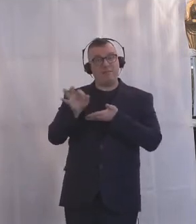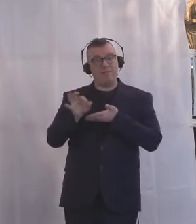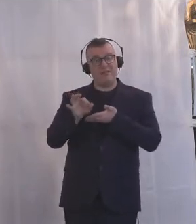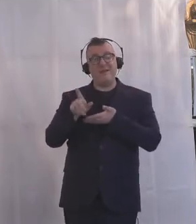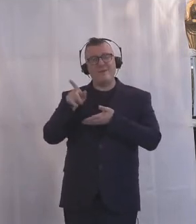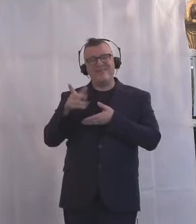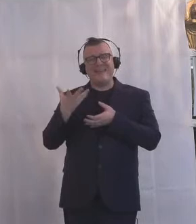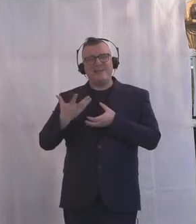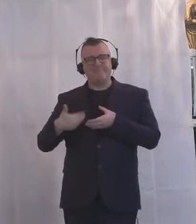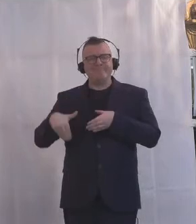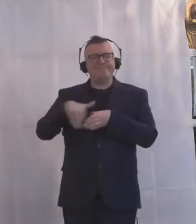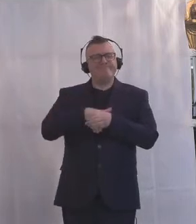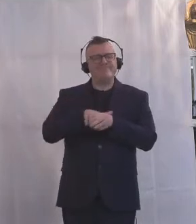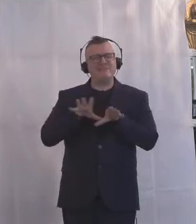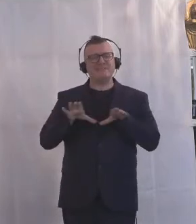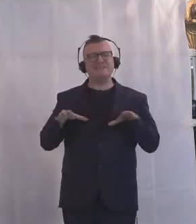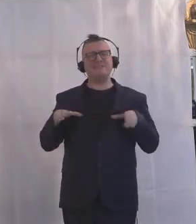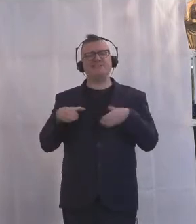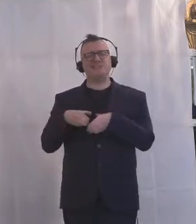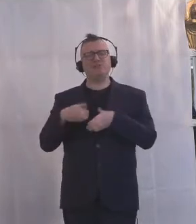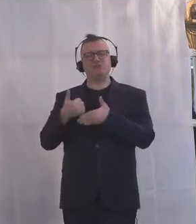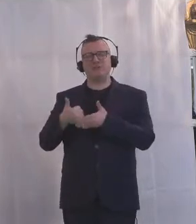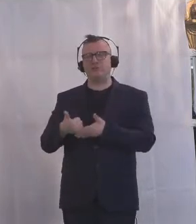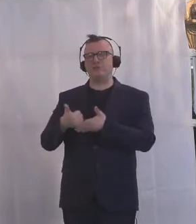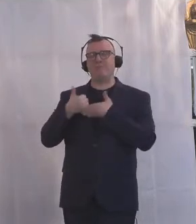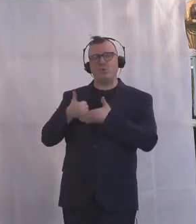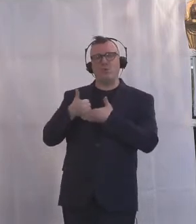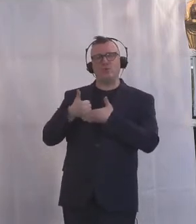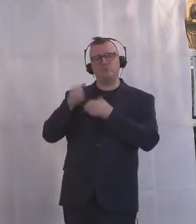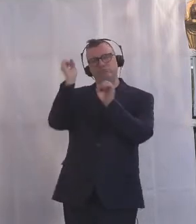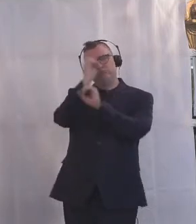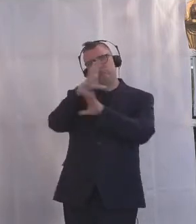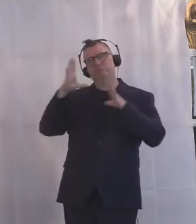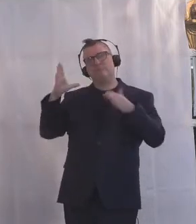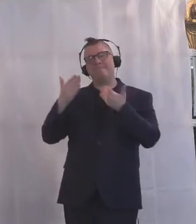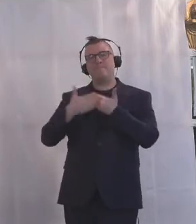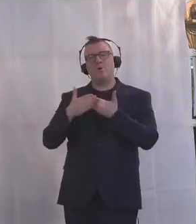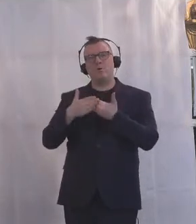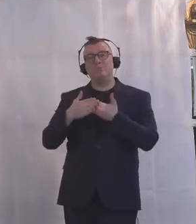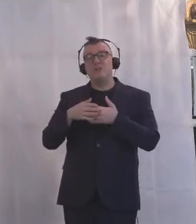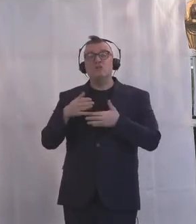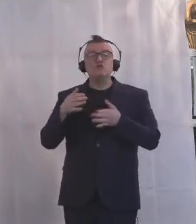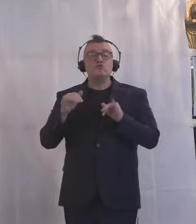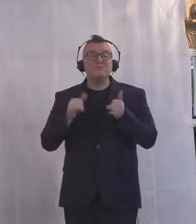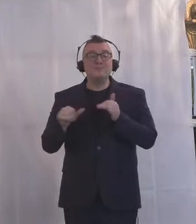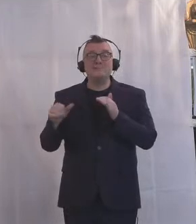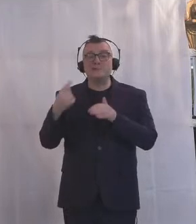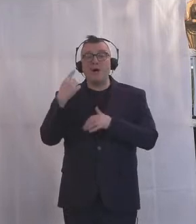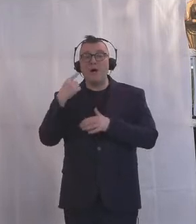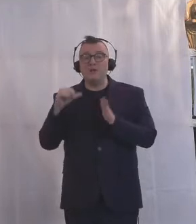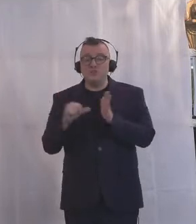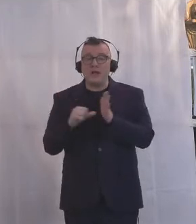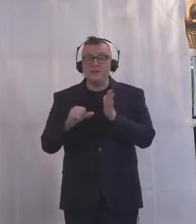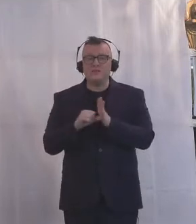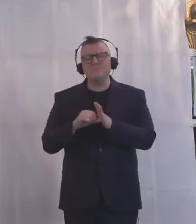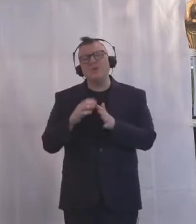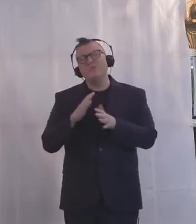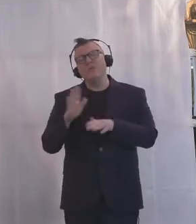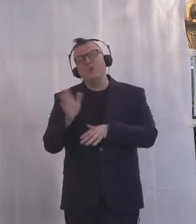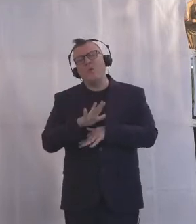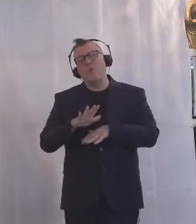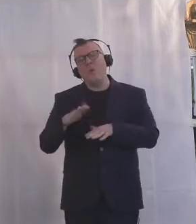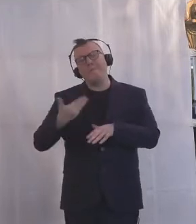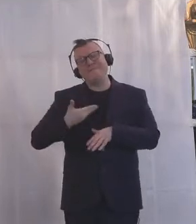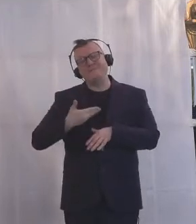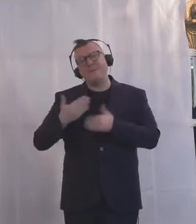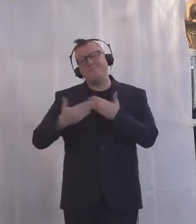team. They're part of a really great team to help you, because that's sometimes a challenge when women go, and all businesses, but women, we hear